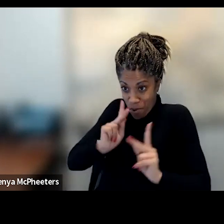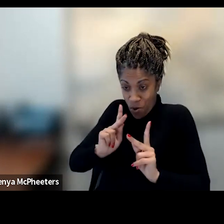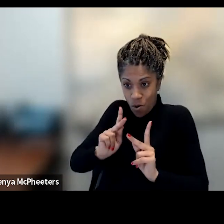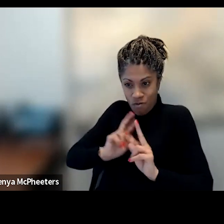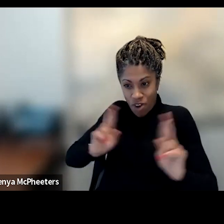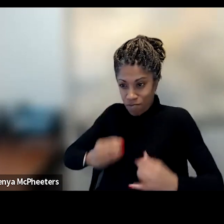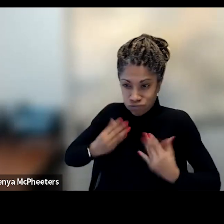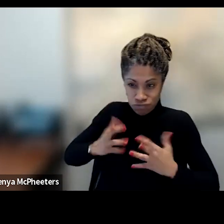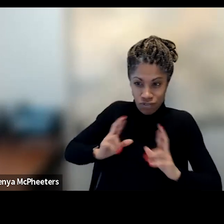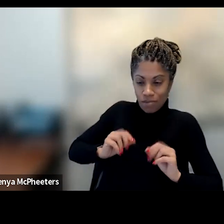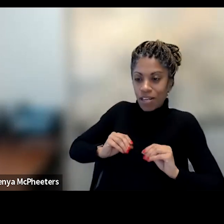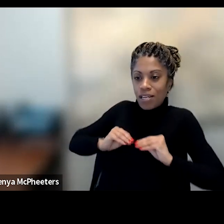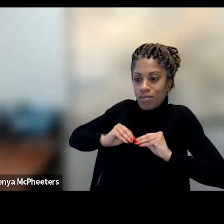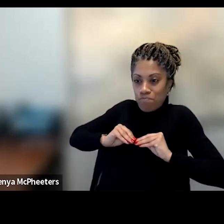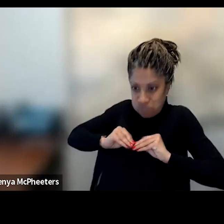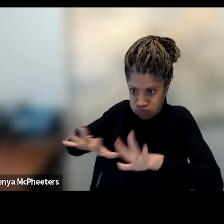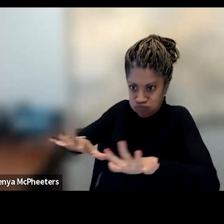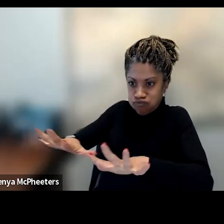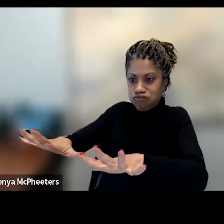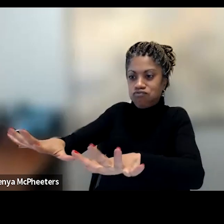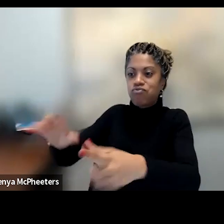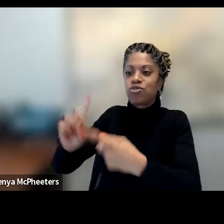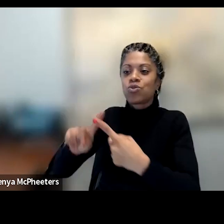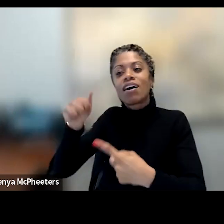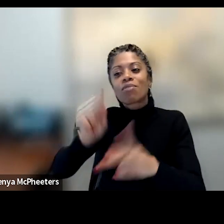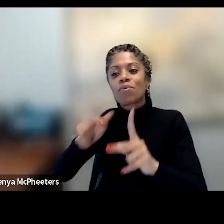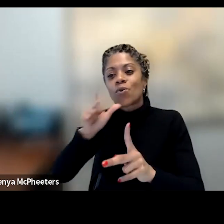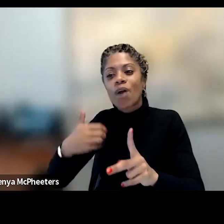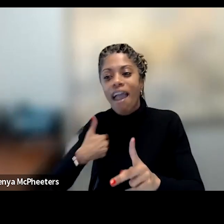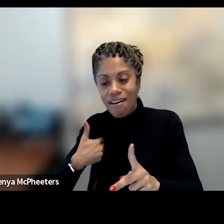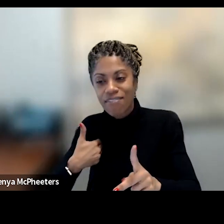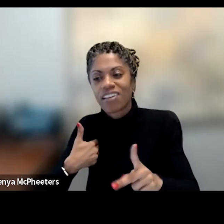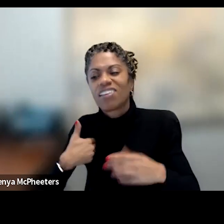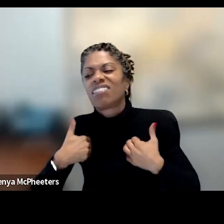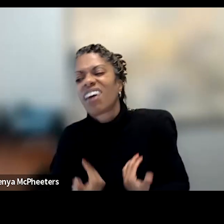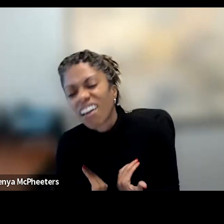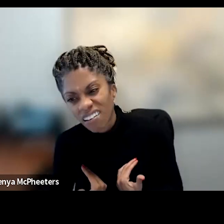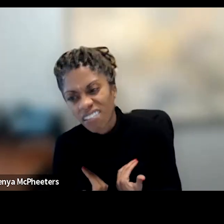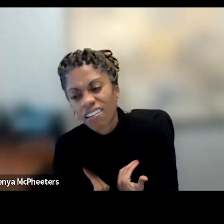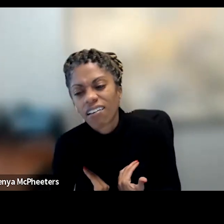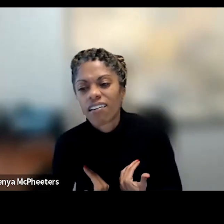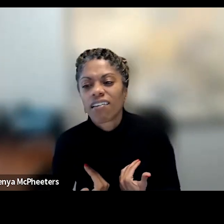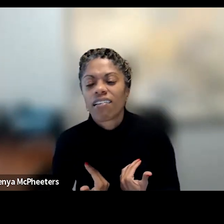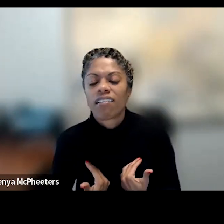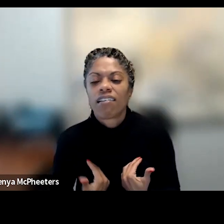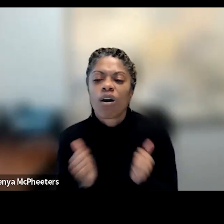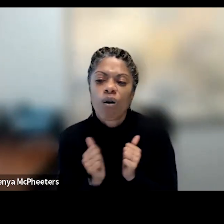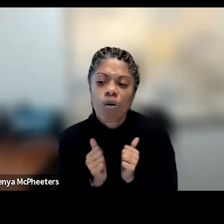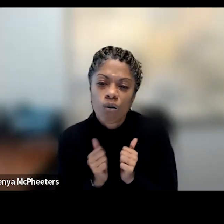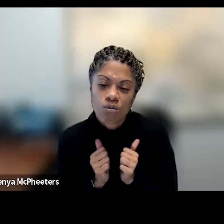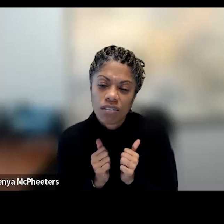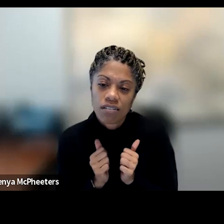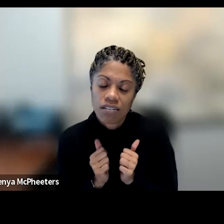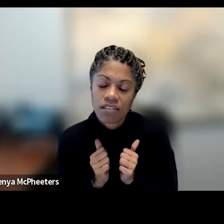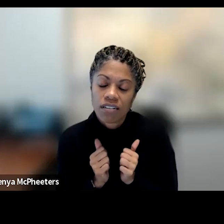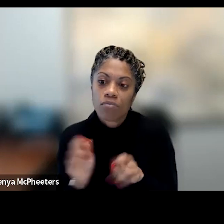that this conversation is coming at a bookend. And if, like most of us on the call, this is the busiest time of the year. You're trying to squeeze so much